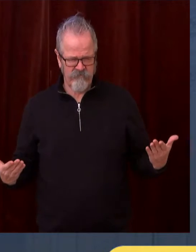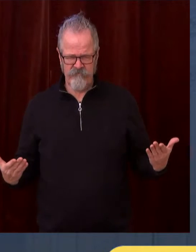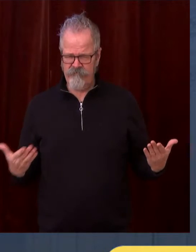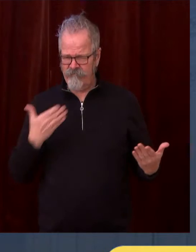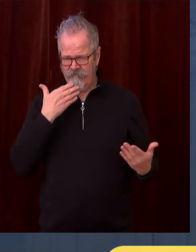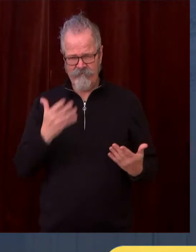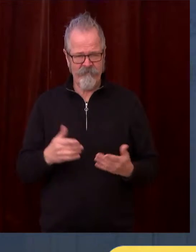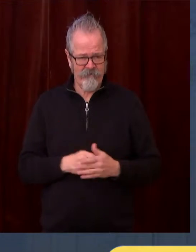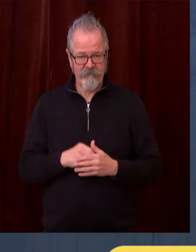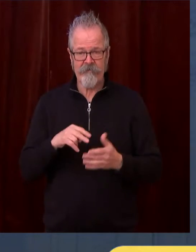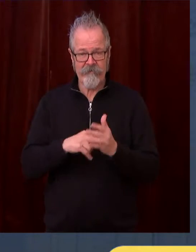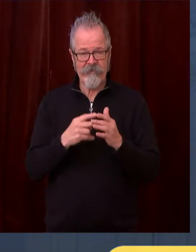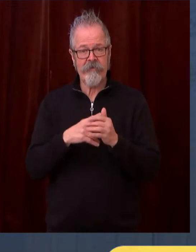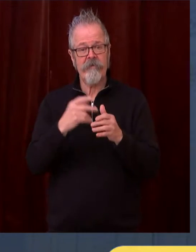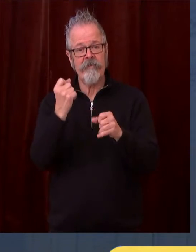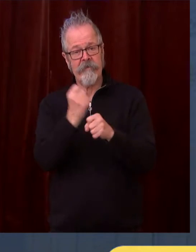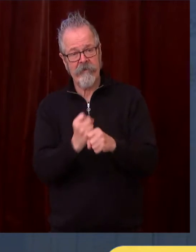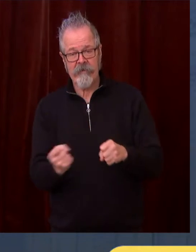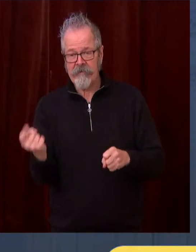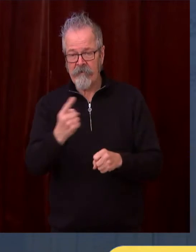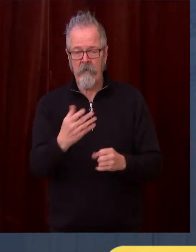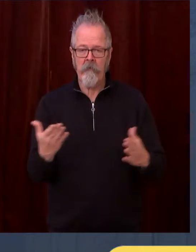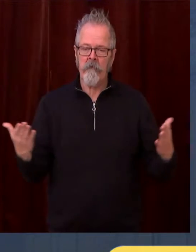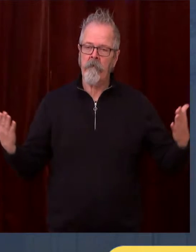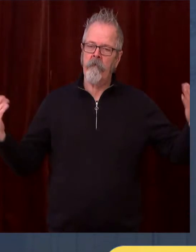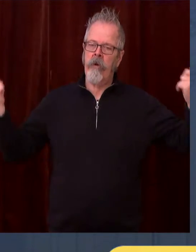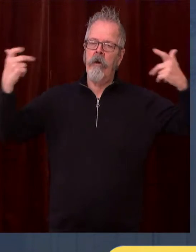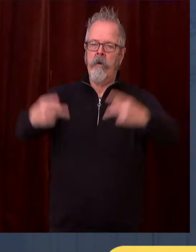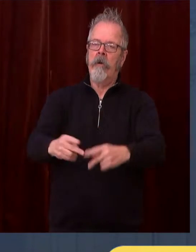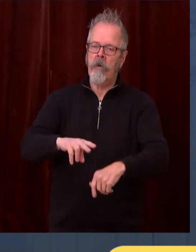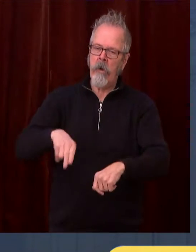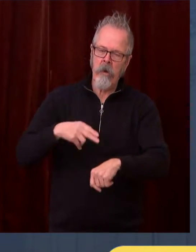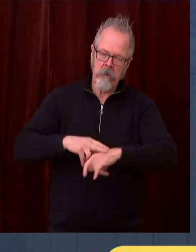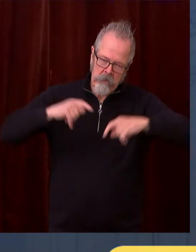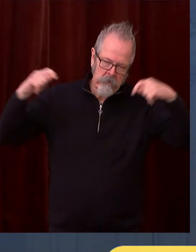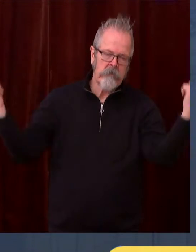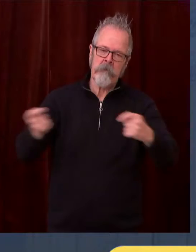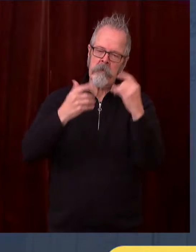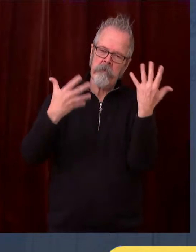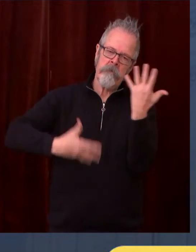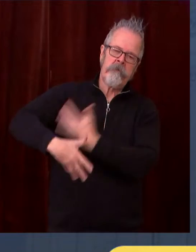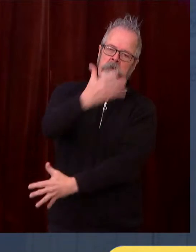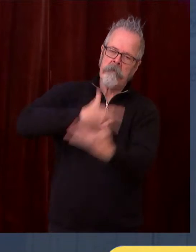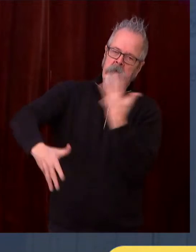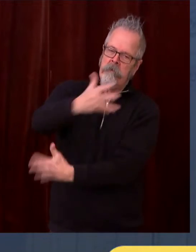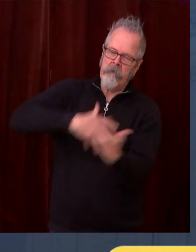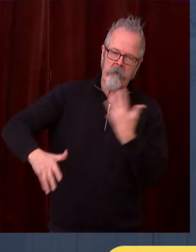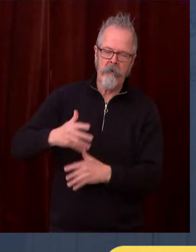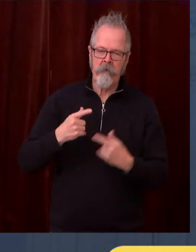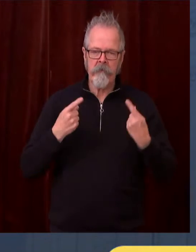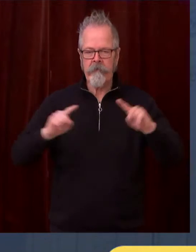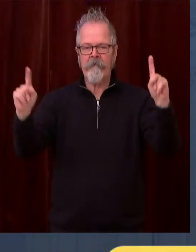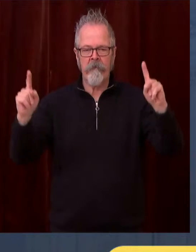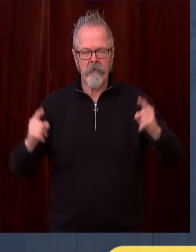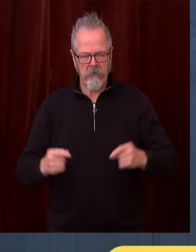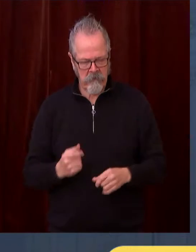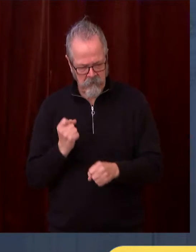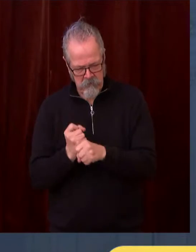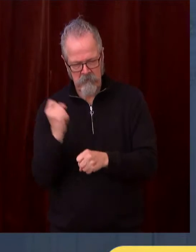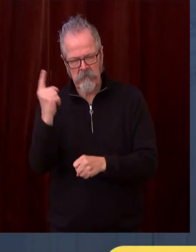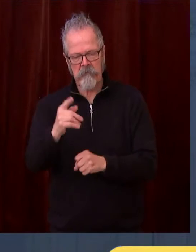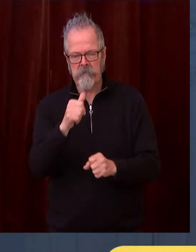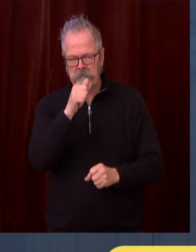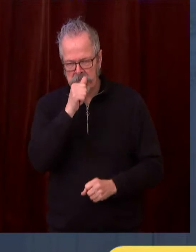next year with the minimum loss of life. And they said, if I can paraphrase it, this is a year to